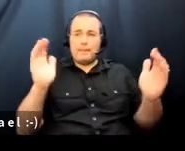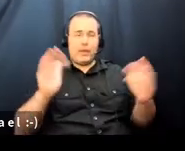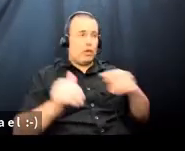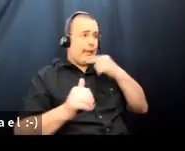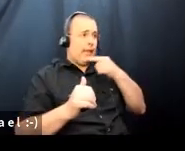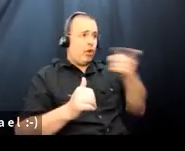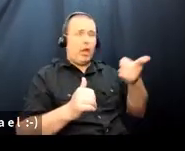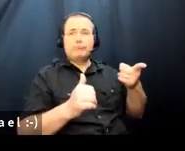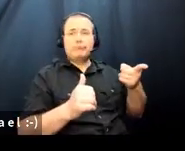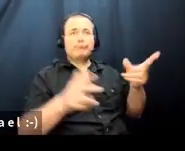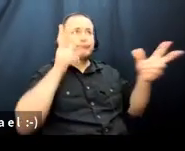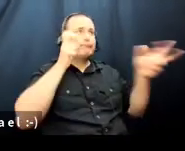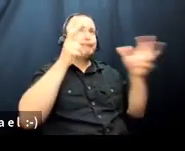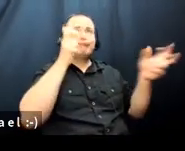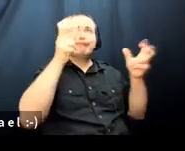by naturally.